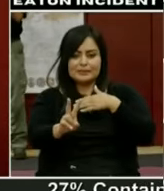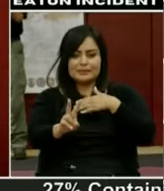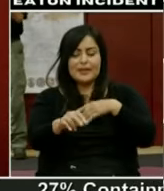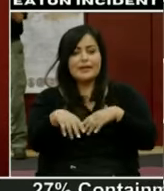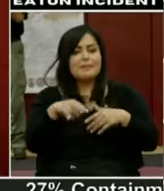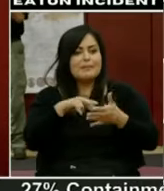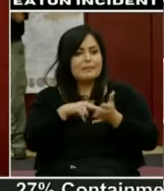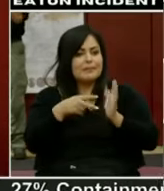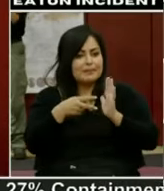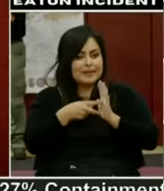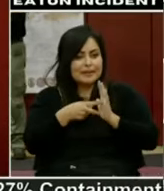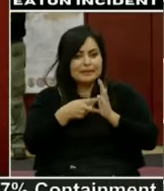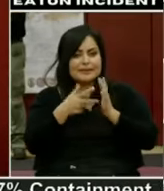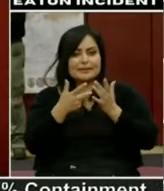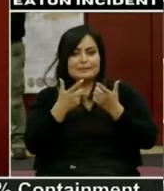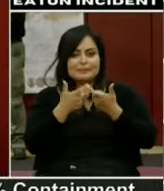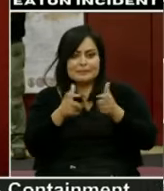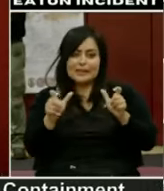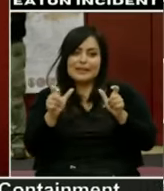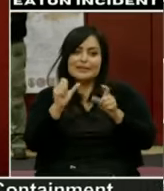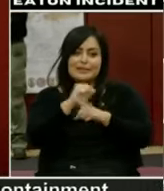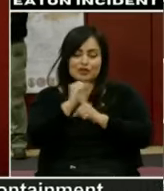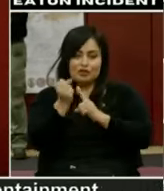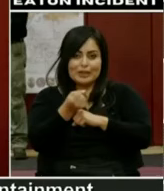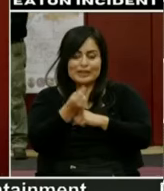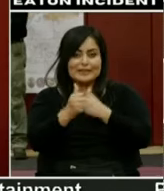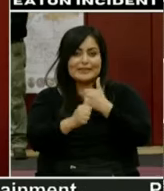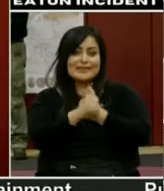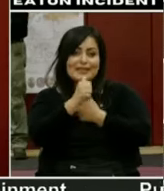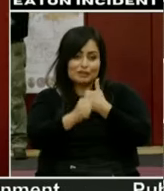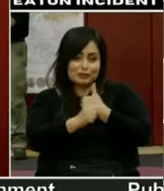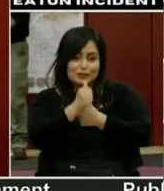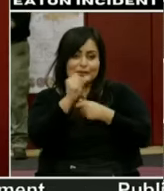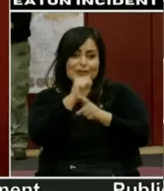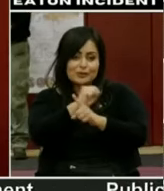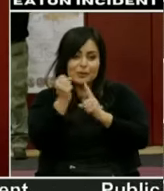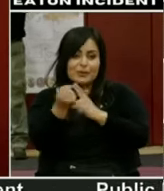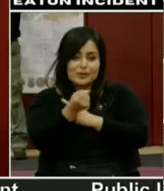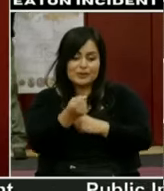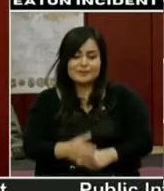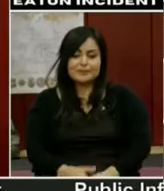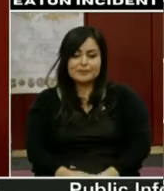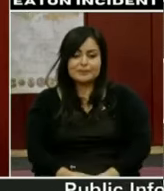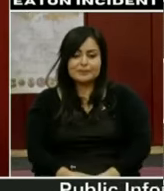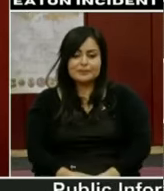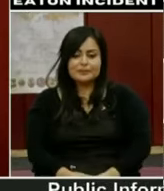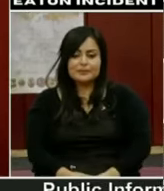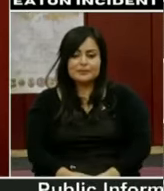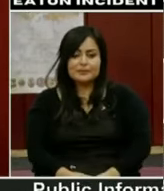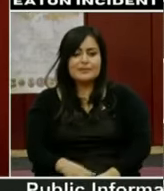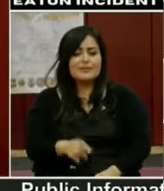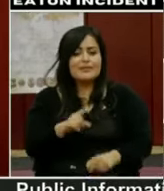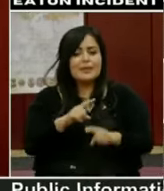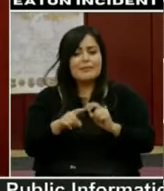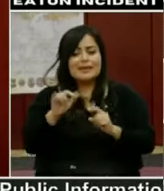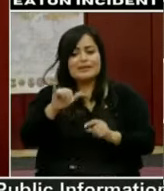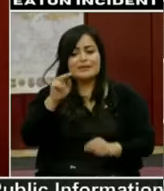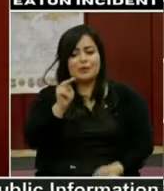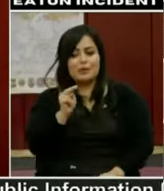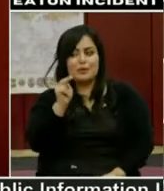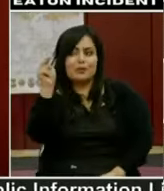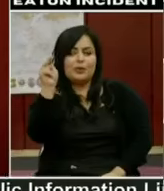basically a very dangerous situation, particularly dangerous situation. However, that is to the north of